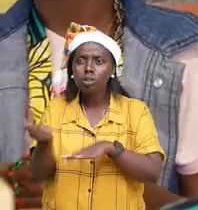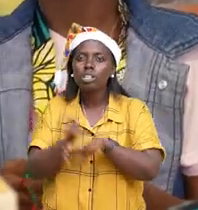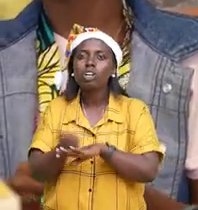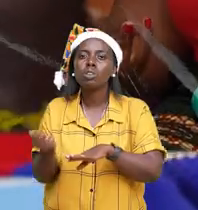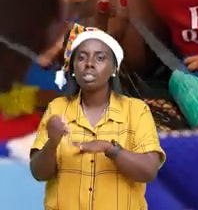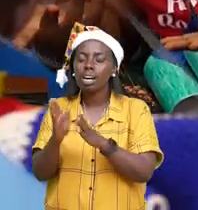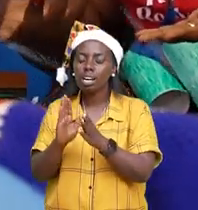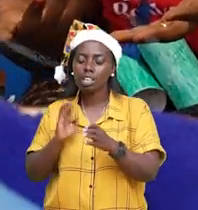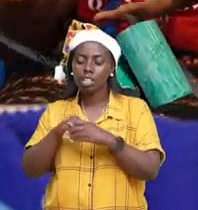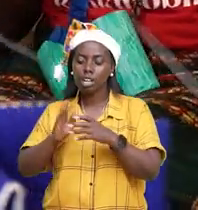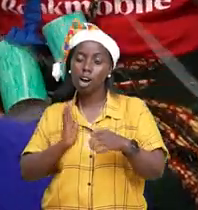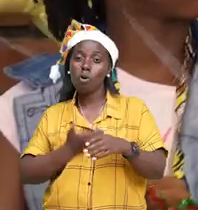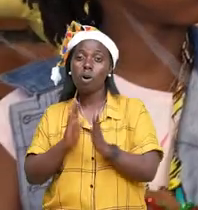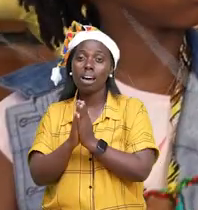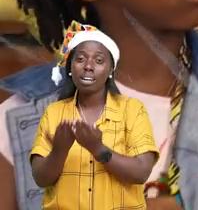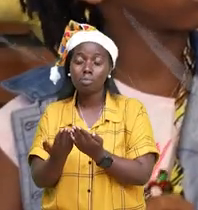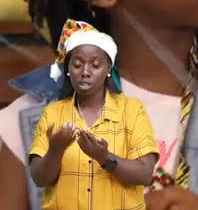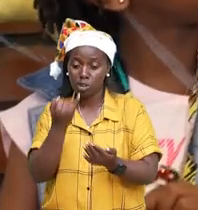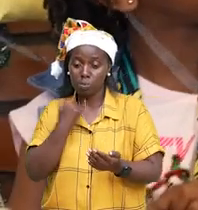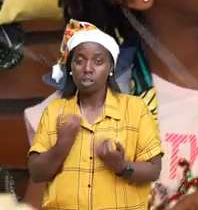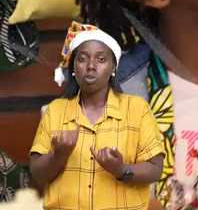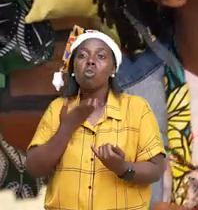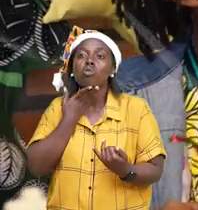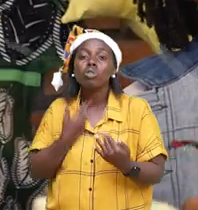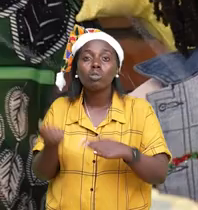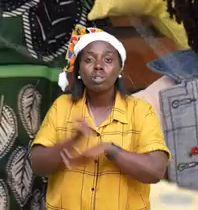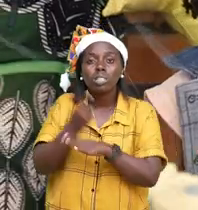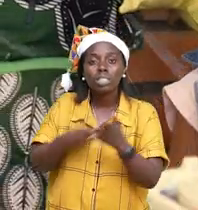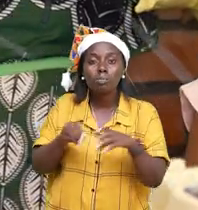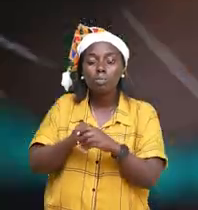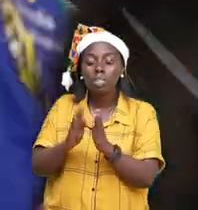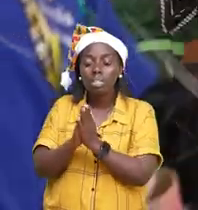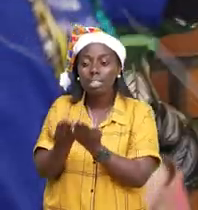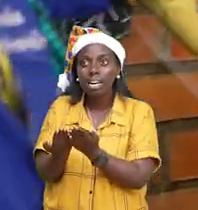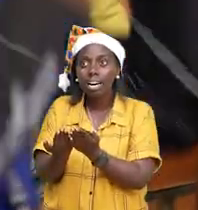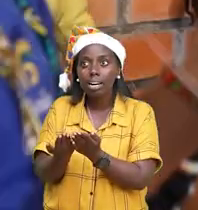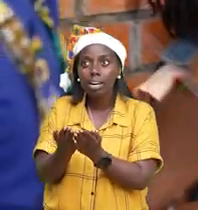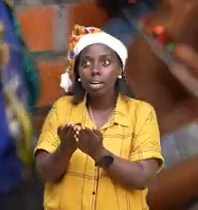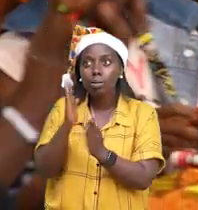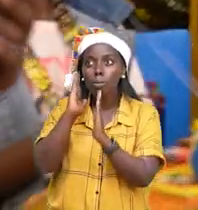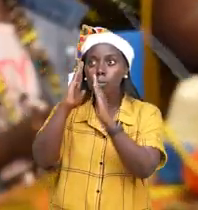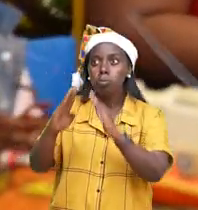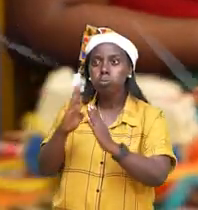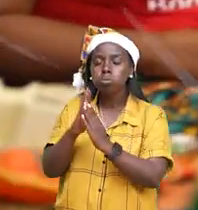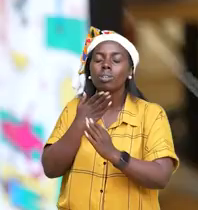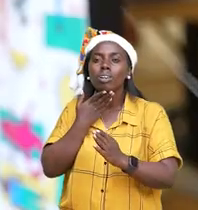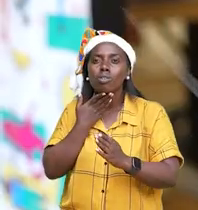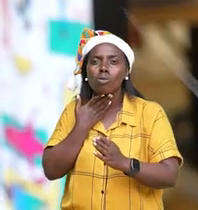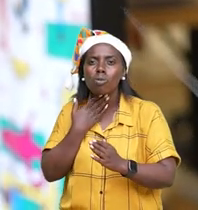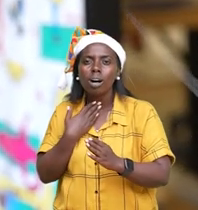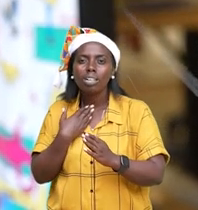your library. Yeah. Okay, now tell me, what do you want to put in your library? DJs? I